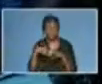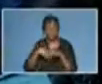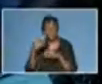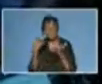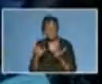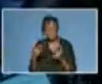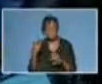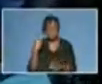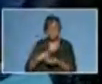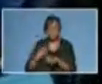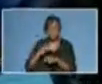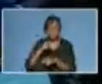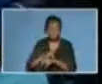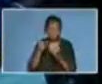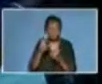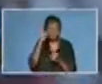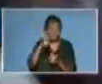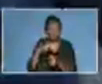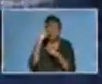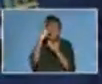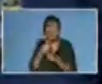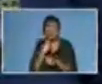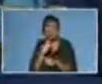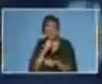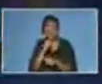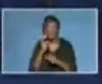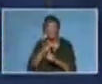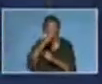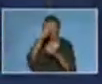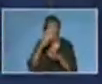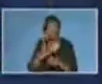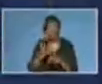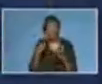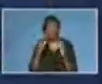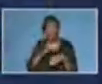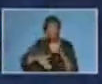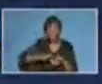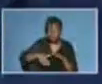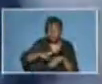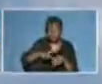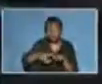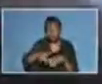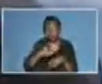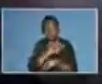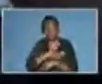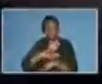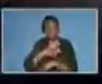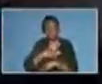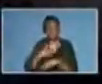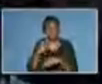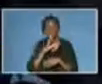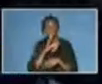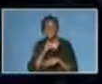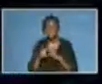determine who is the winner. Dun, dun, dun, dun. What's the drum roll? Drum roll, please. Talk about